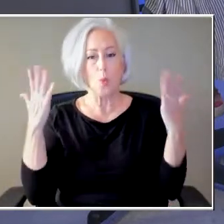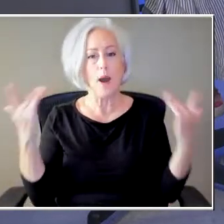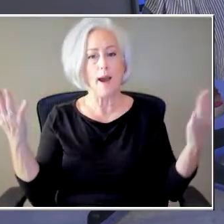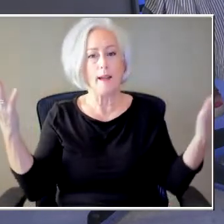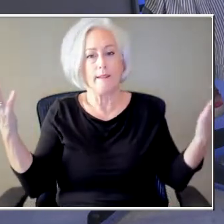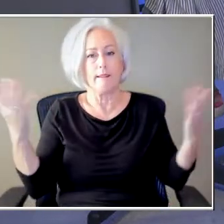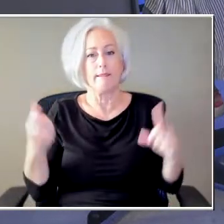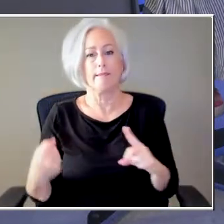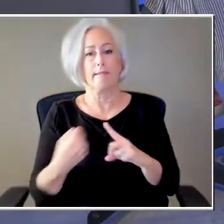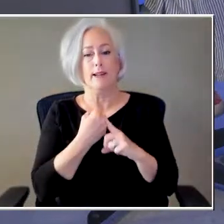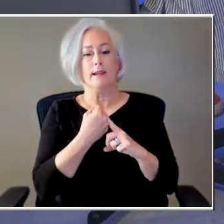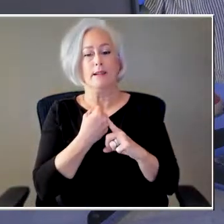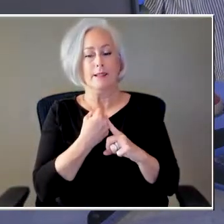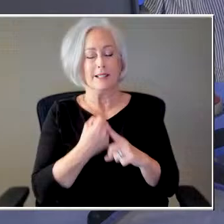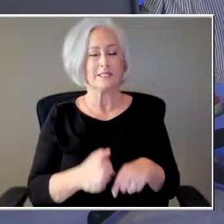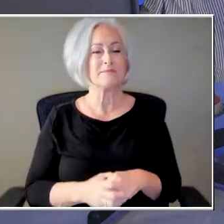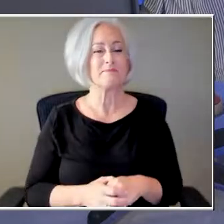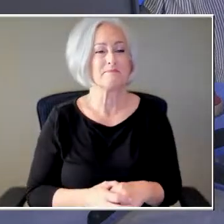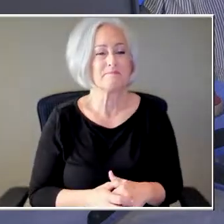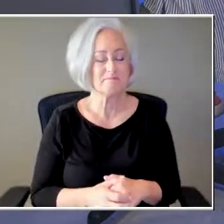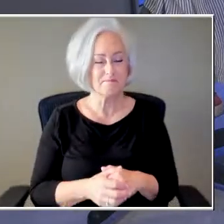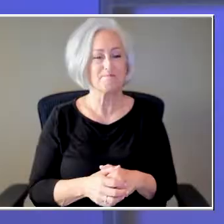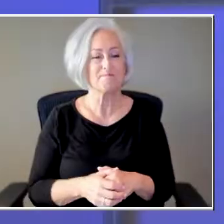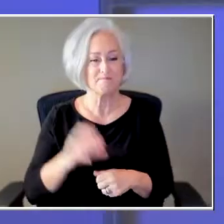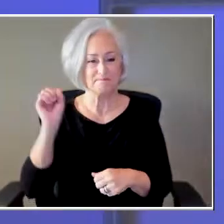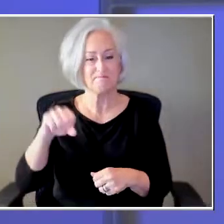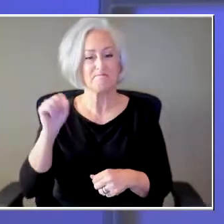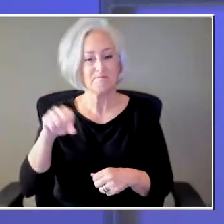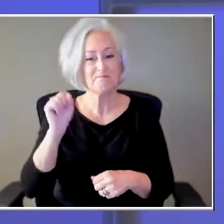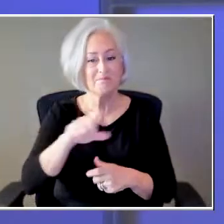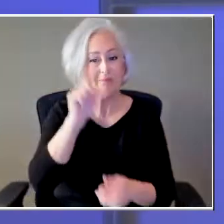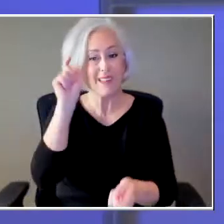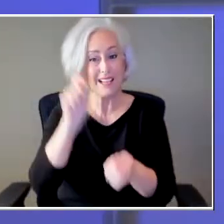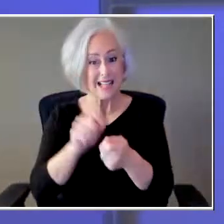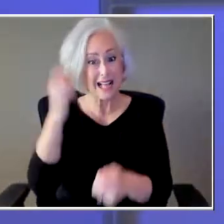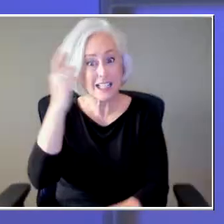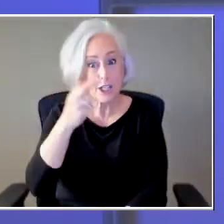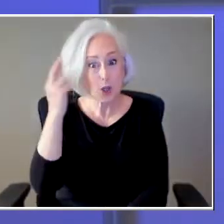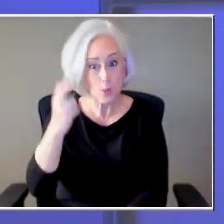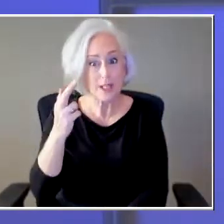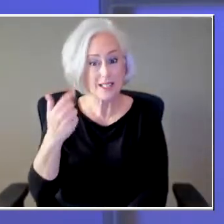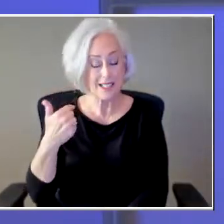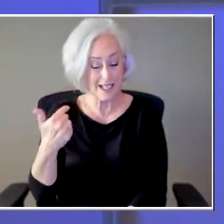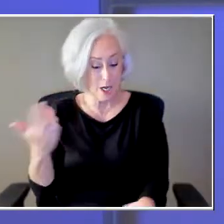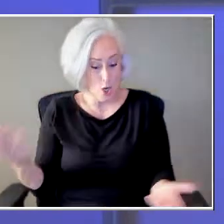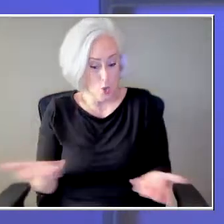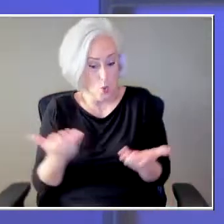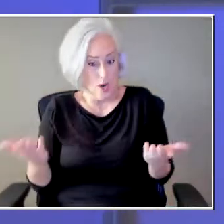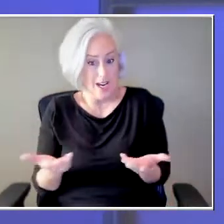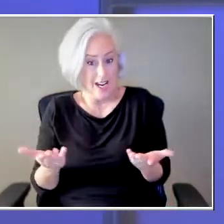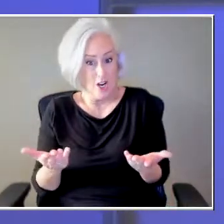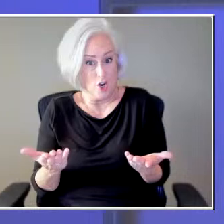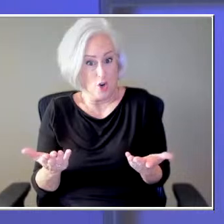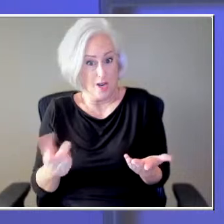all over again. Yes. I mean, it's exactly the reason we exist, because it's hard, and all the things you talked about. I